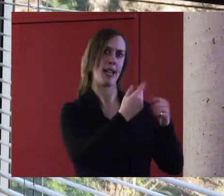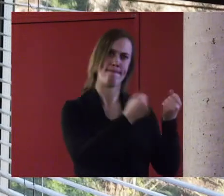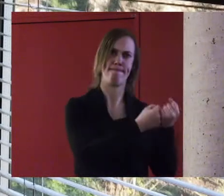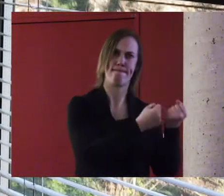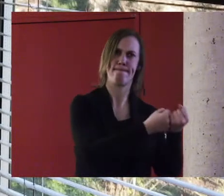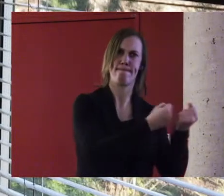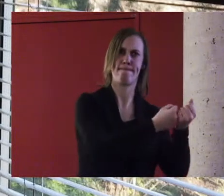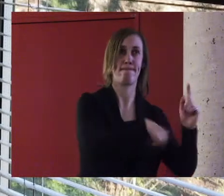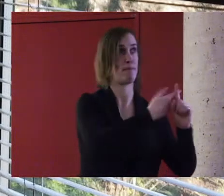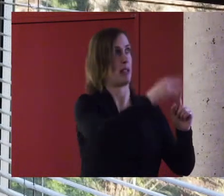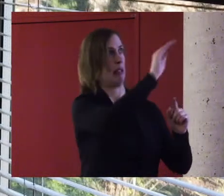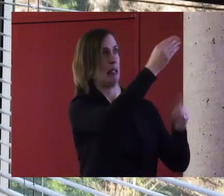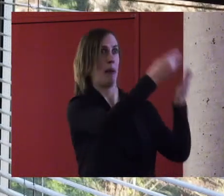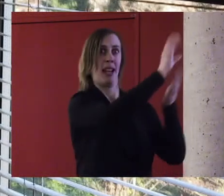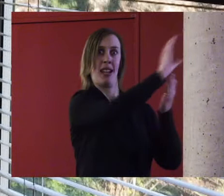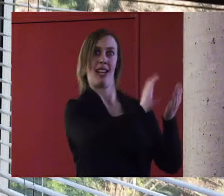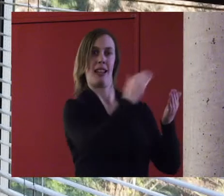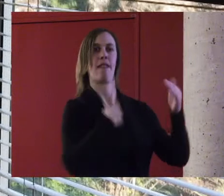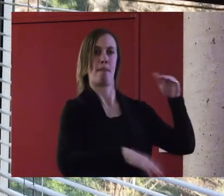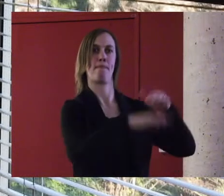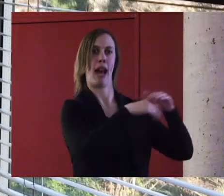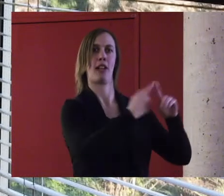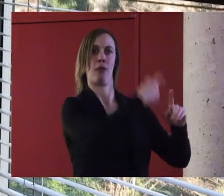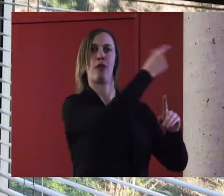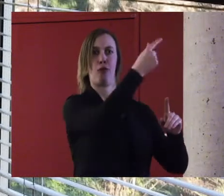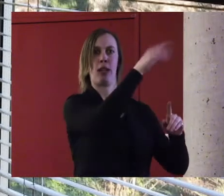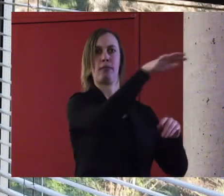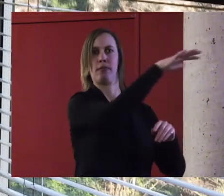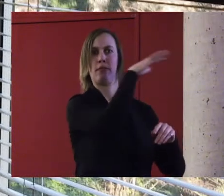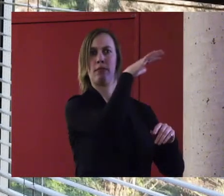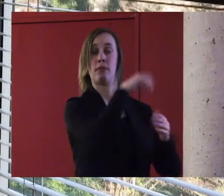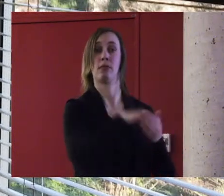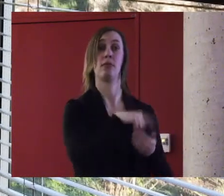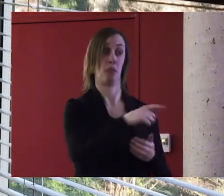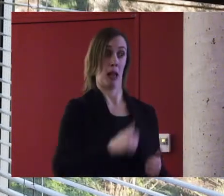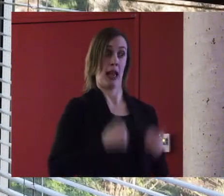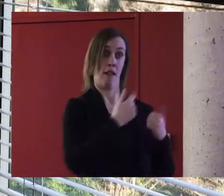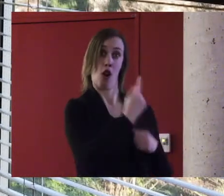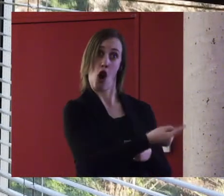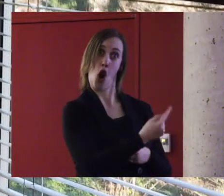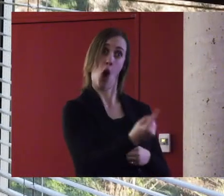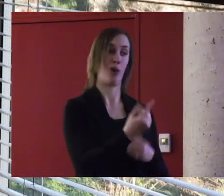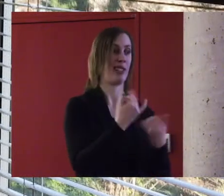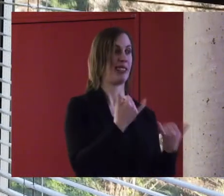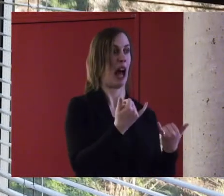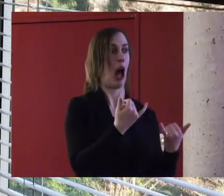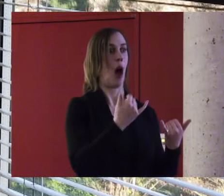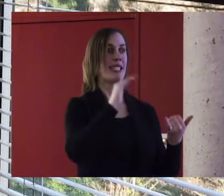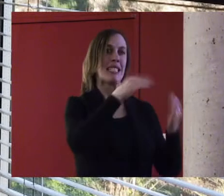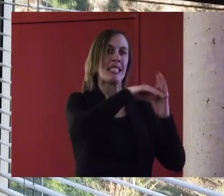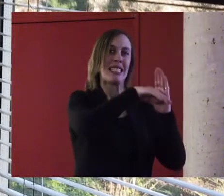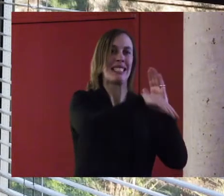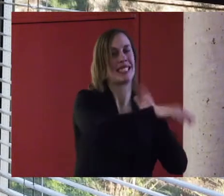social assistance. When she was no longer safe living at home alone, especially in the vulnerable overnight